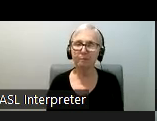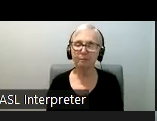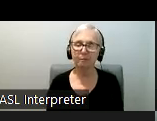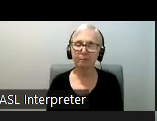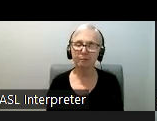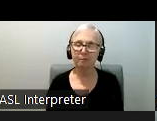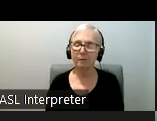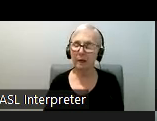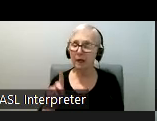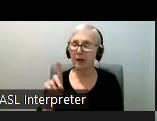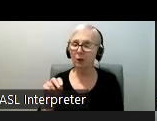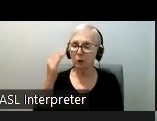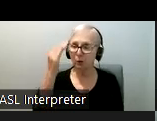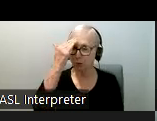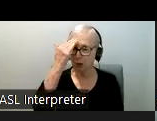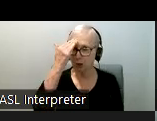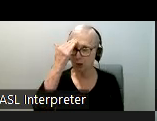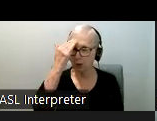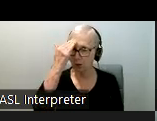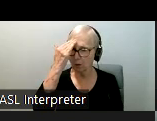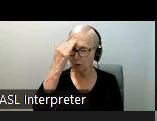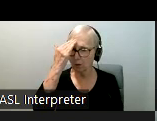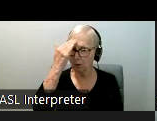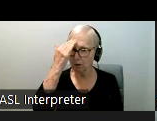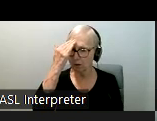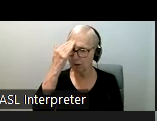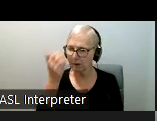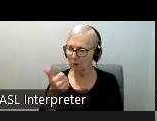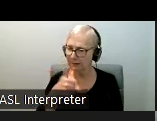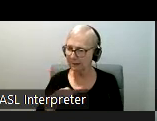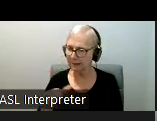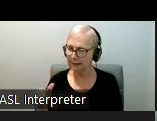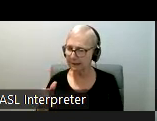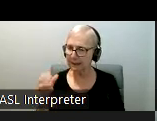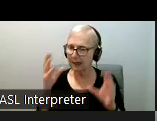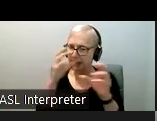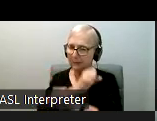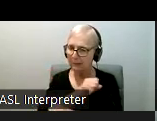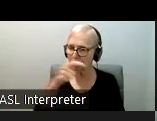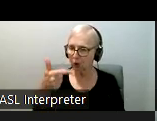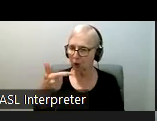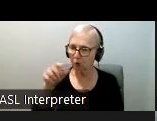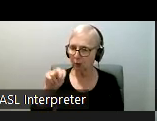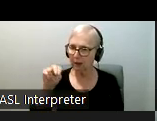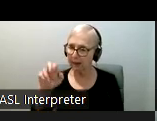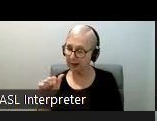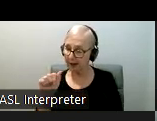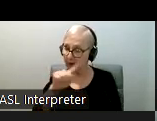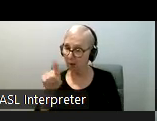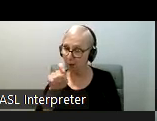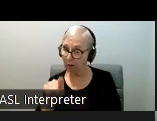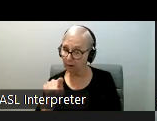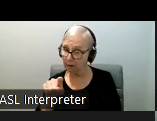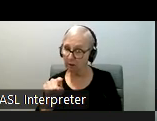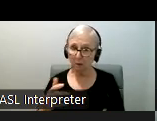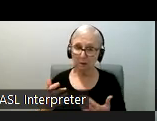I do know that there was, I don't know if there was any unmissed Q&A questions that were there, but I